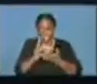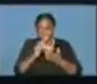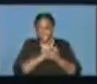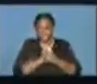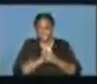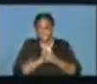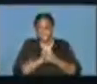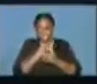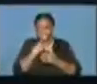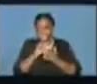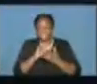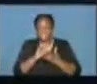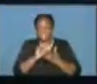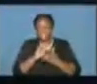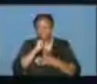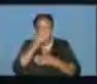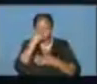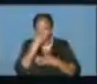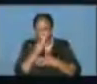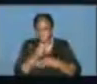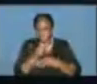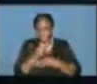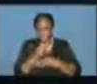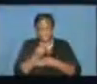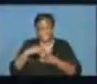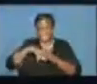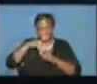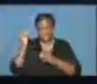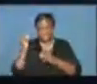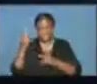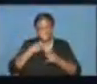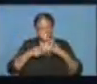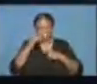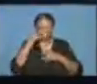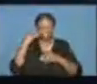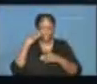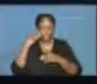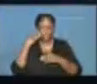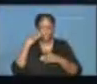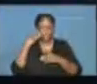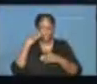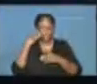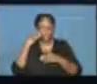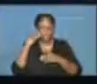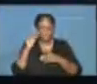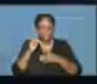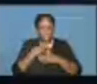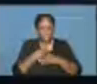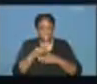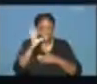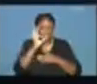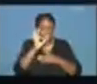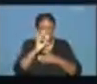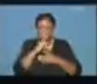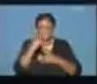really sleep out. He was last seen on Thursday night when he came home. Friday, I didn't see Carl at all